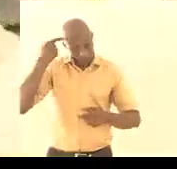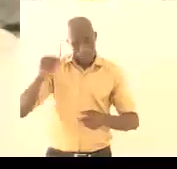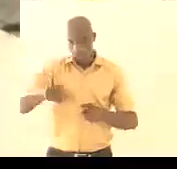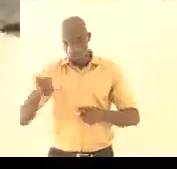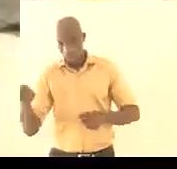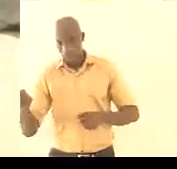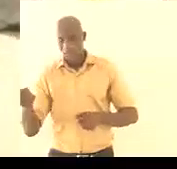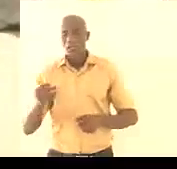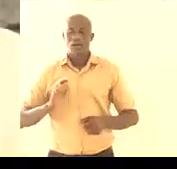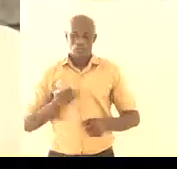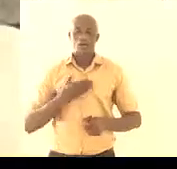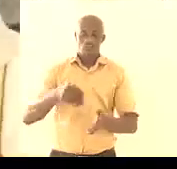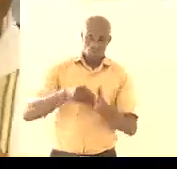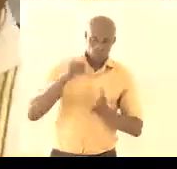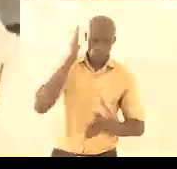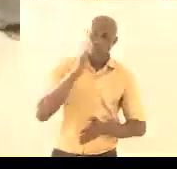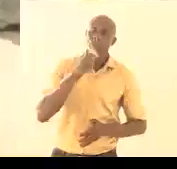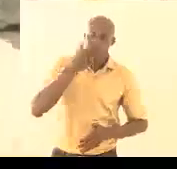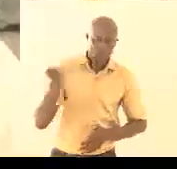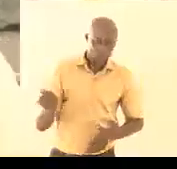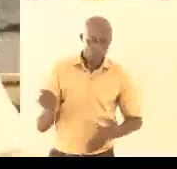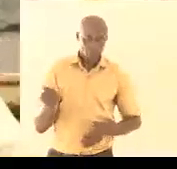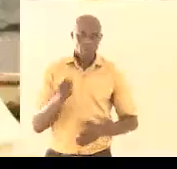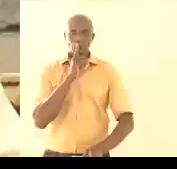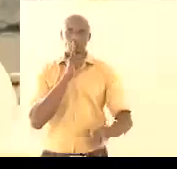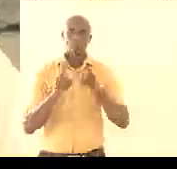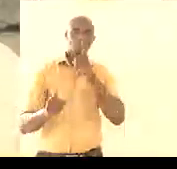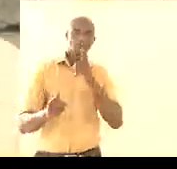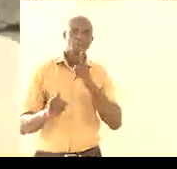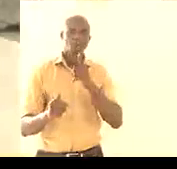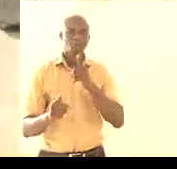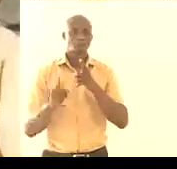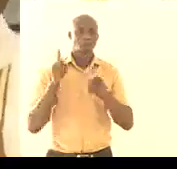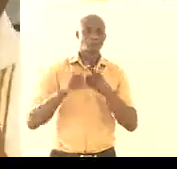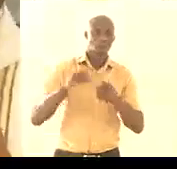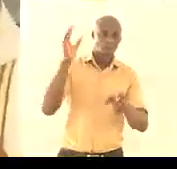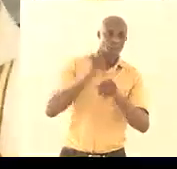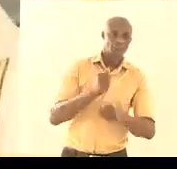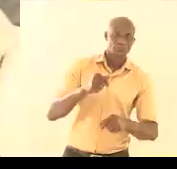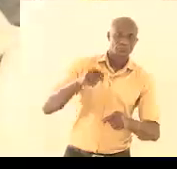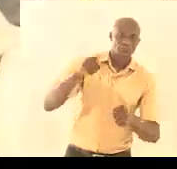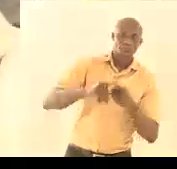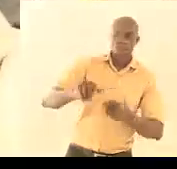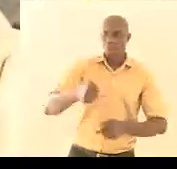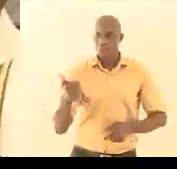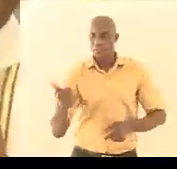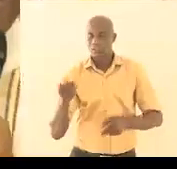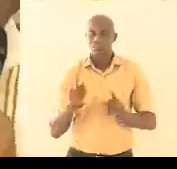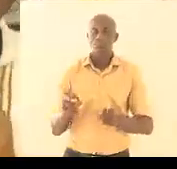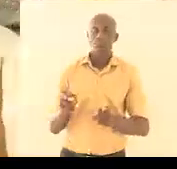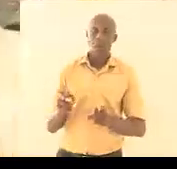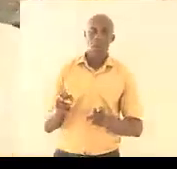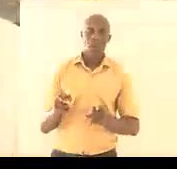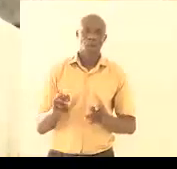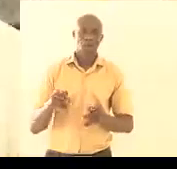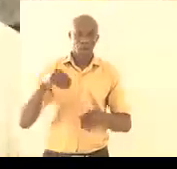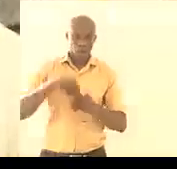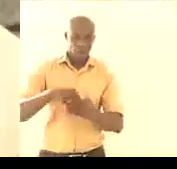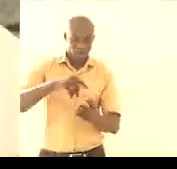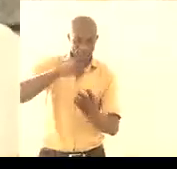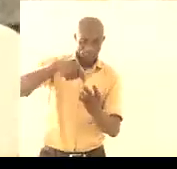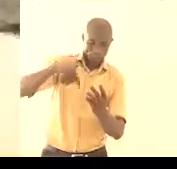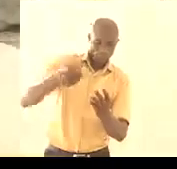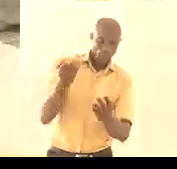life will be better now. You know, talking about reaching out to help other people to make our life better, in the midst